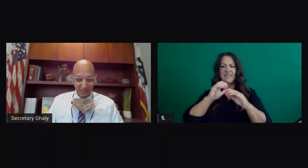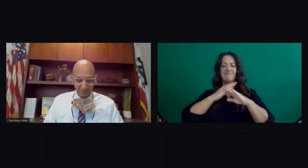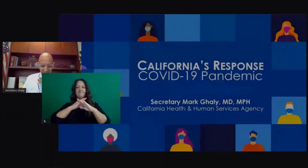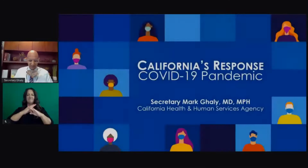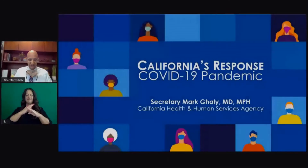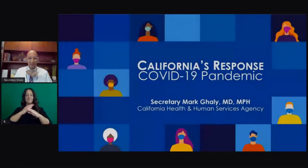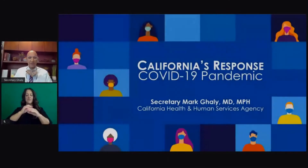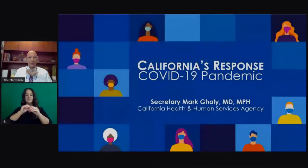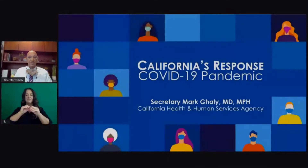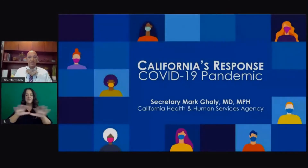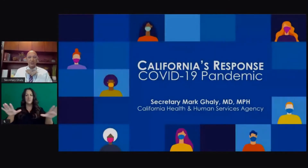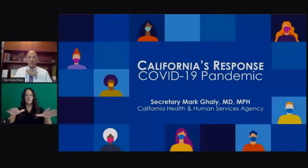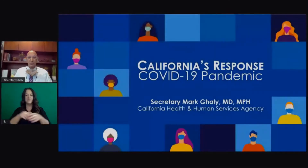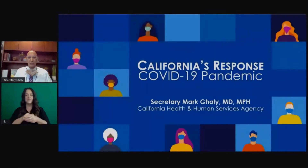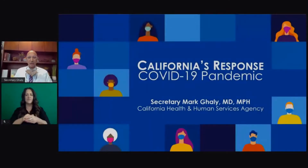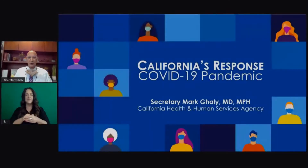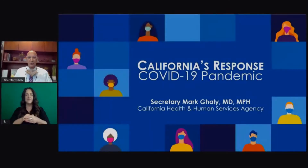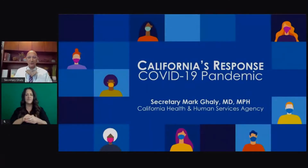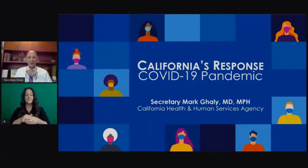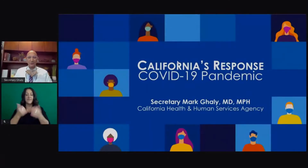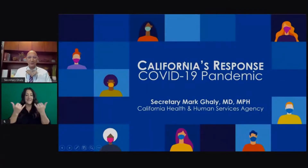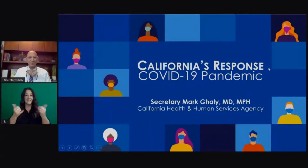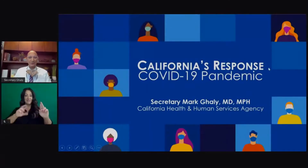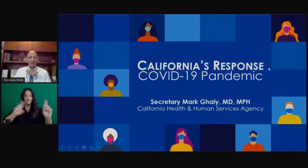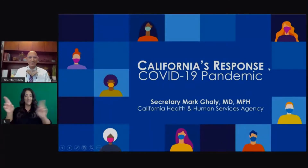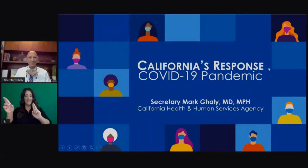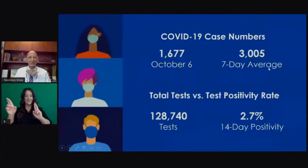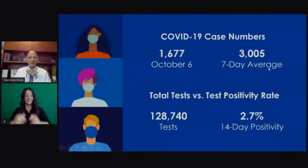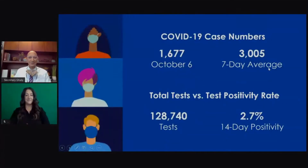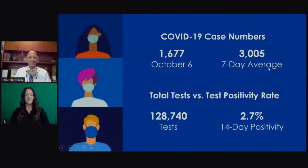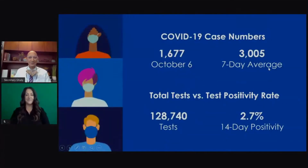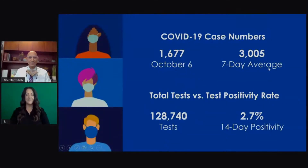tier assignments. So here we go.